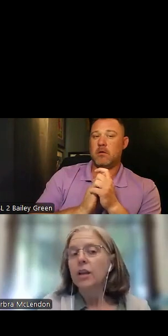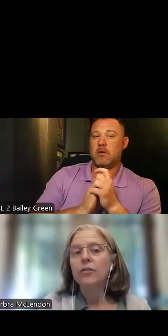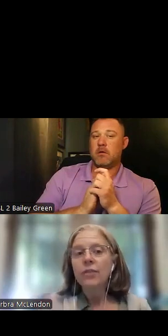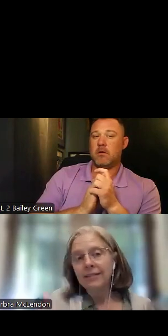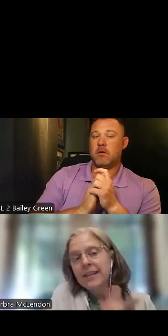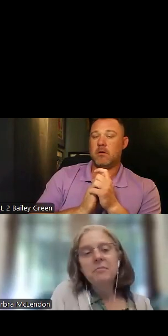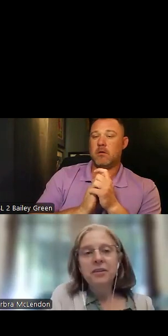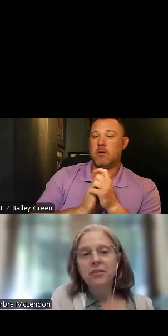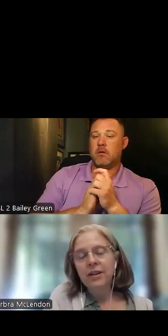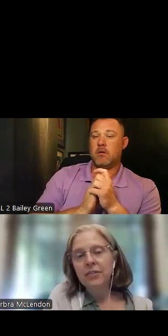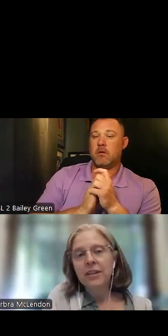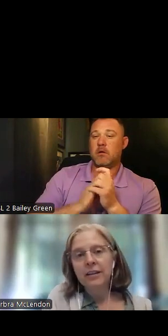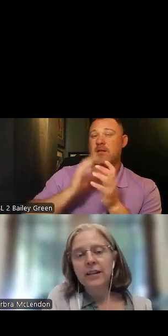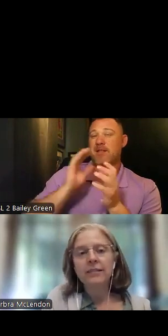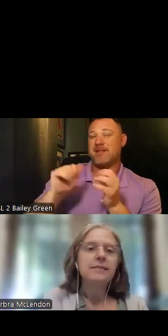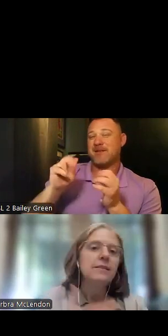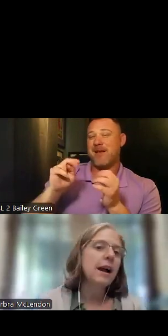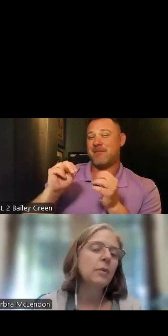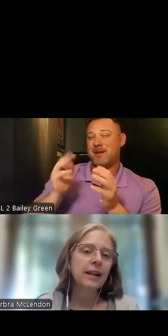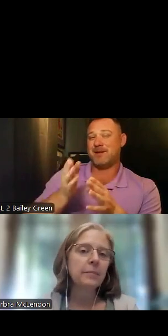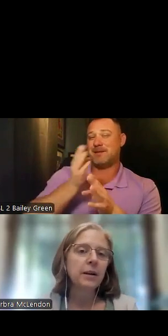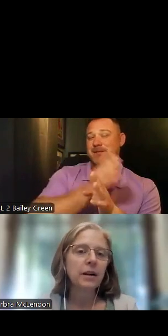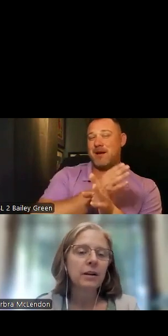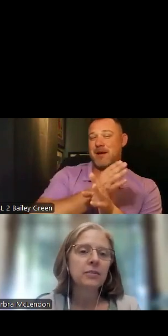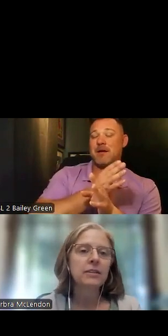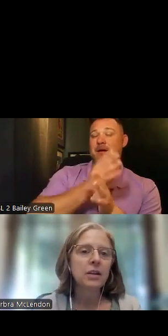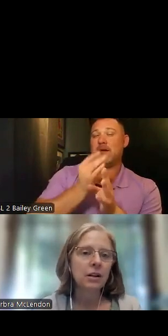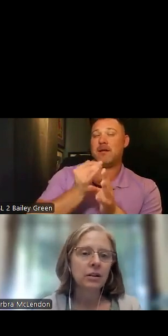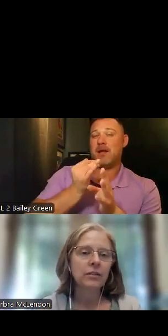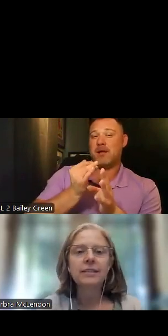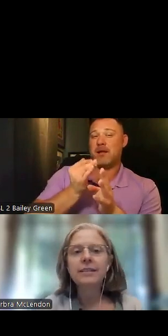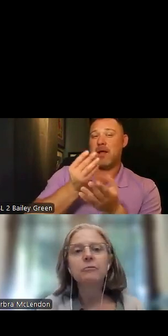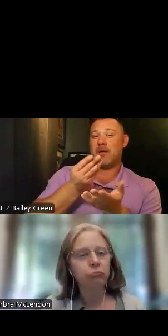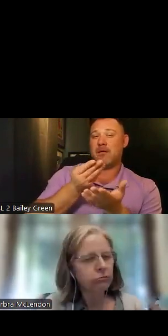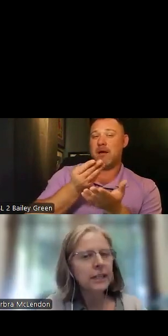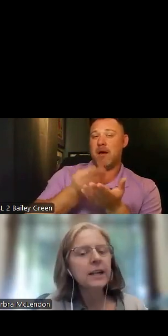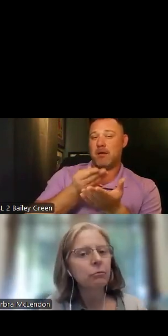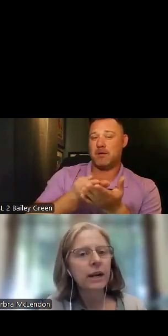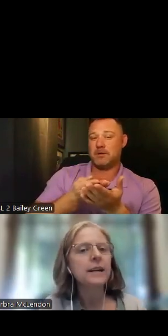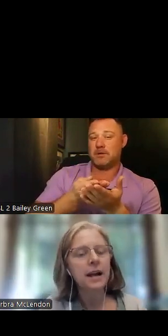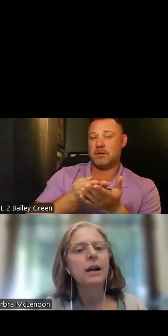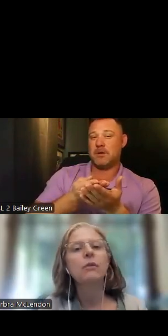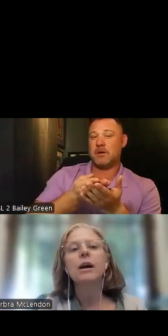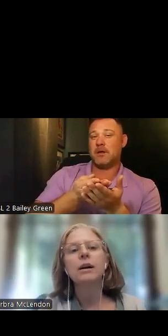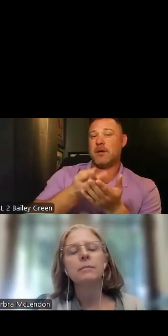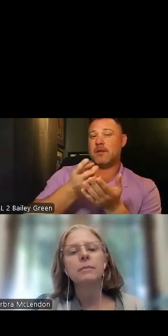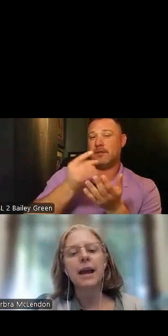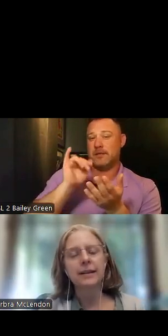Okay, so that's the administrative side of this. Now what's happening when it comes to the dollars? This is really a right